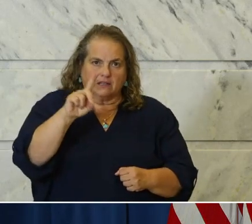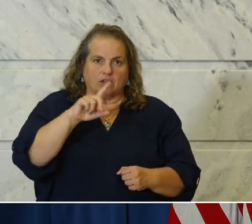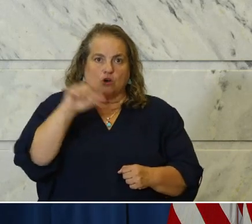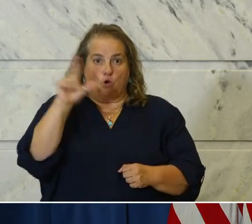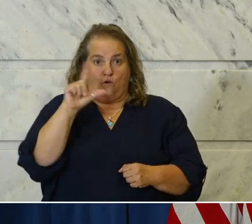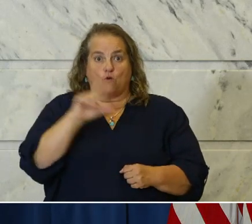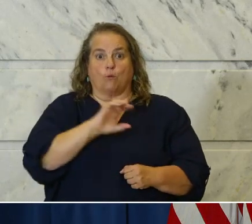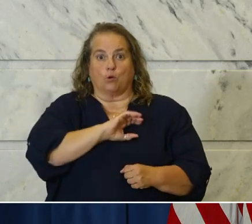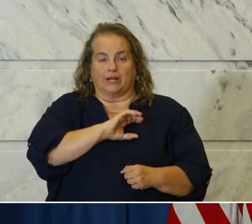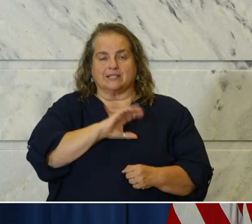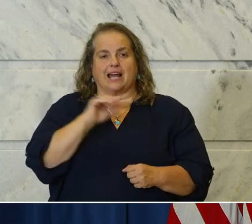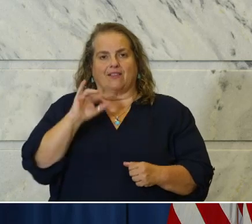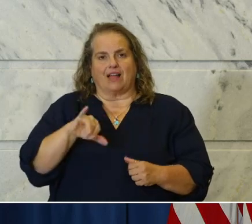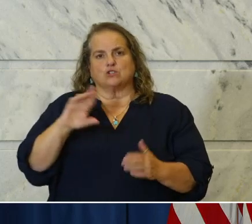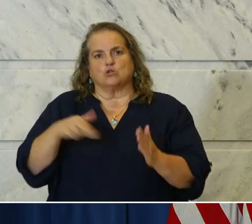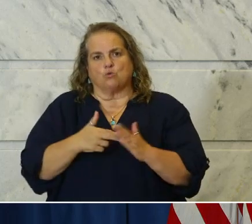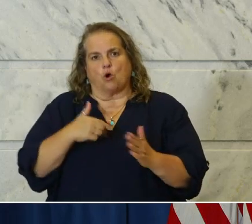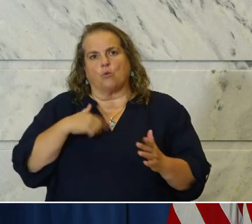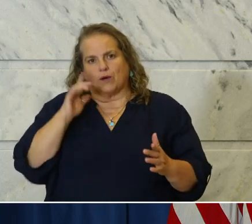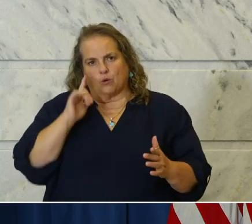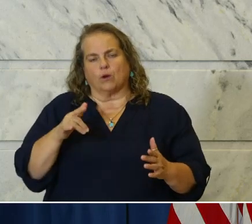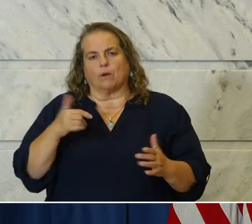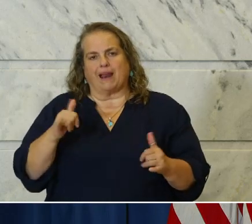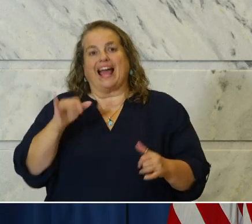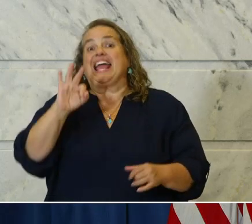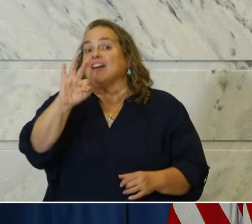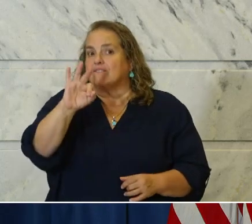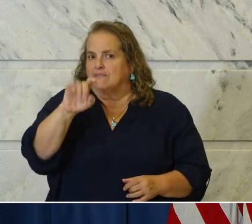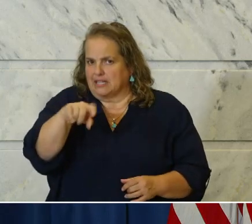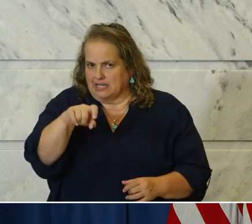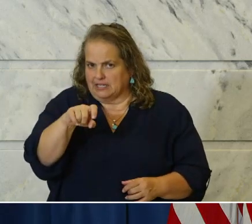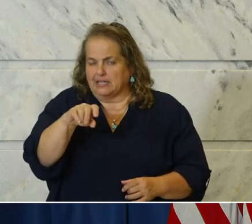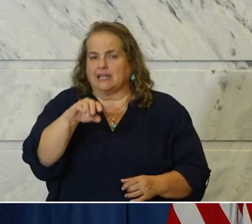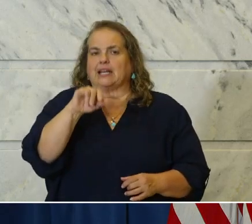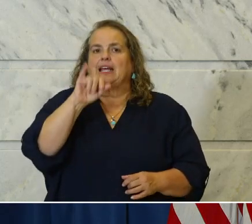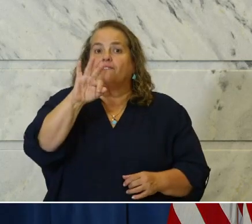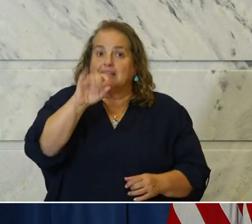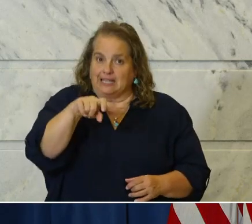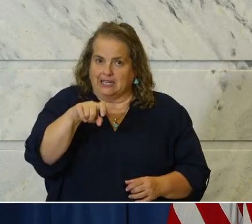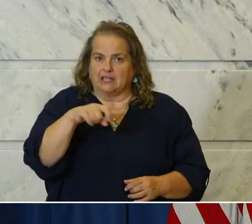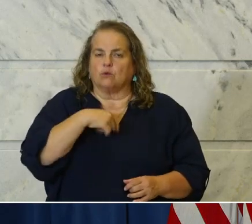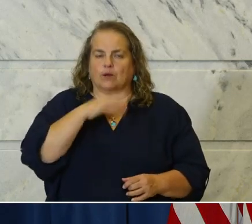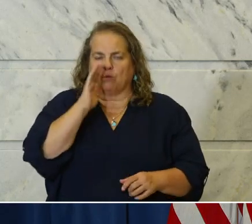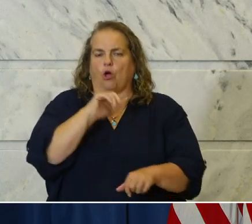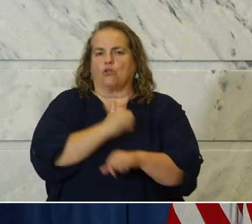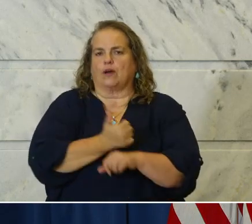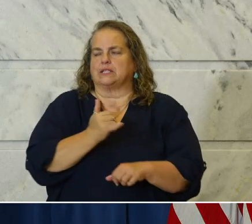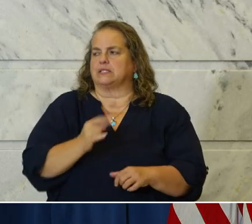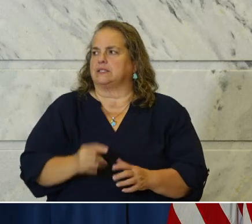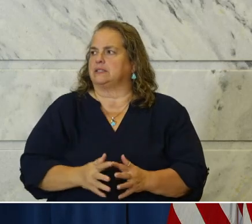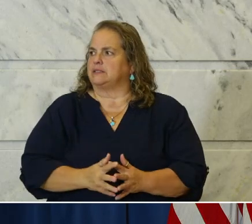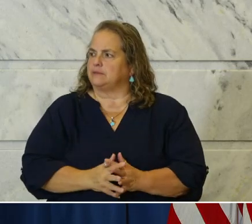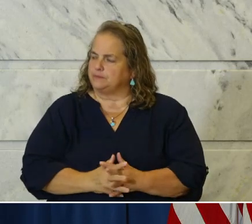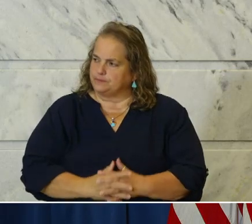would be the role that we would play if needed. And if it is needed, we will authorize it.